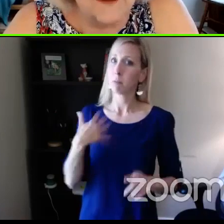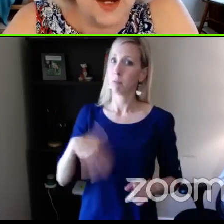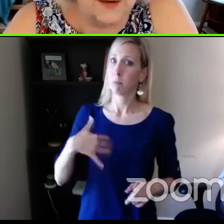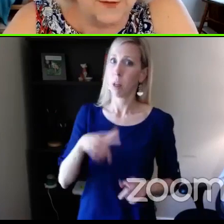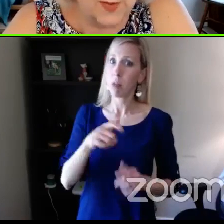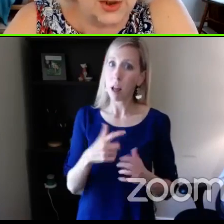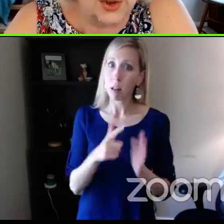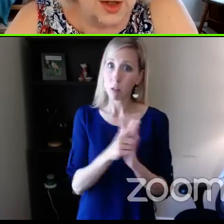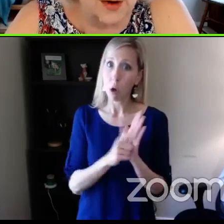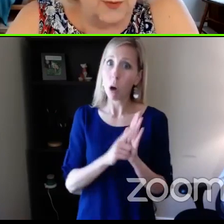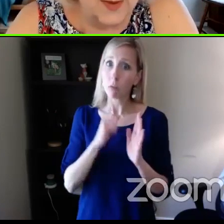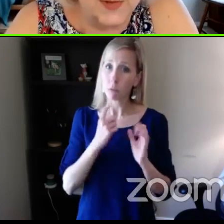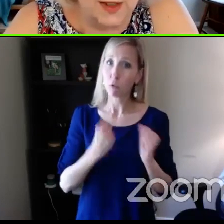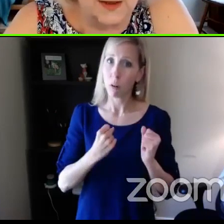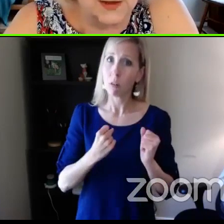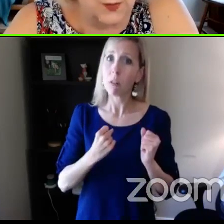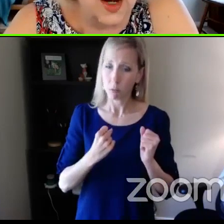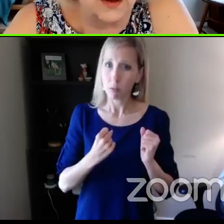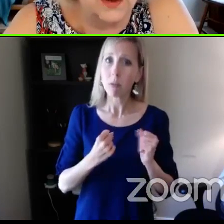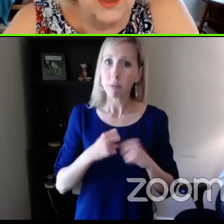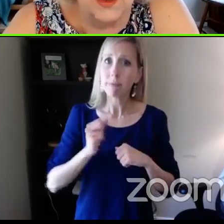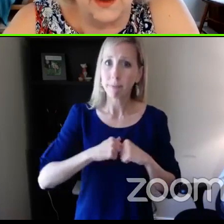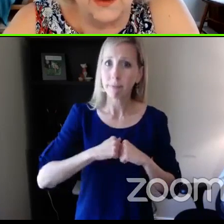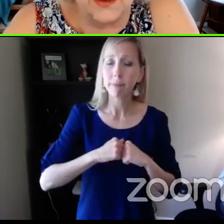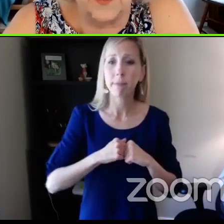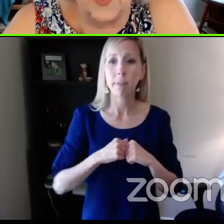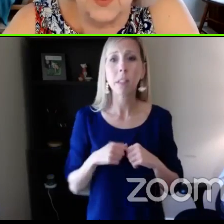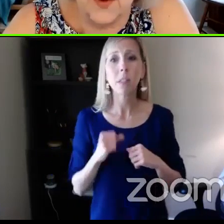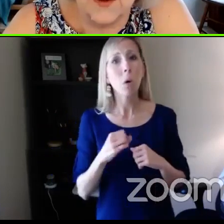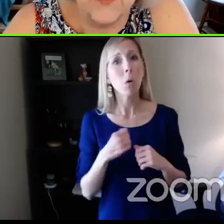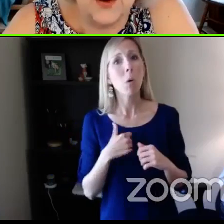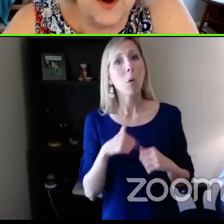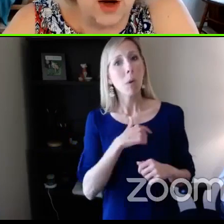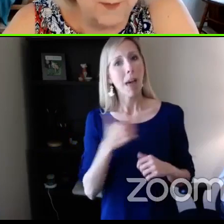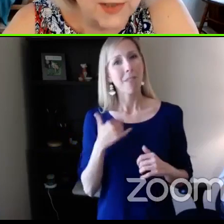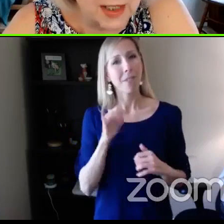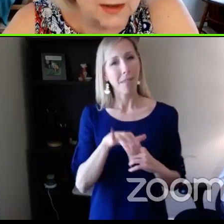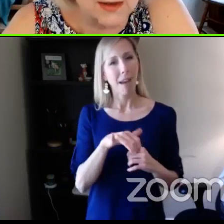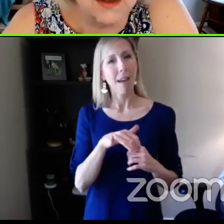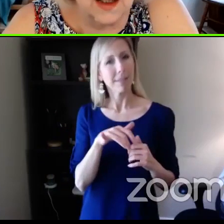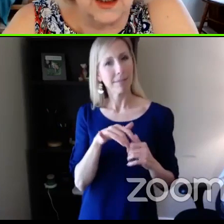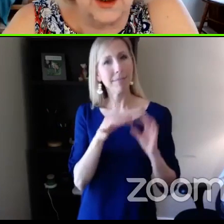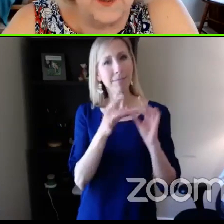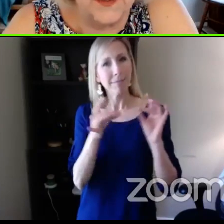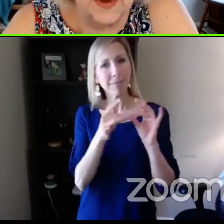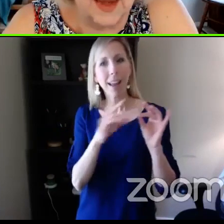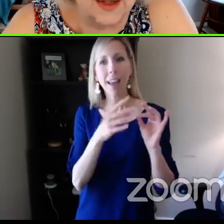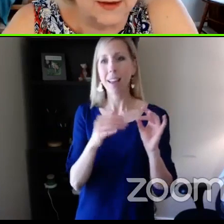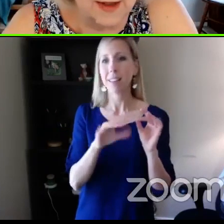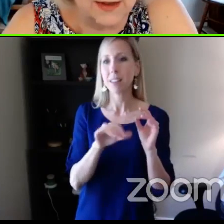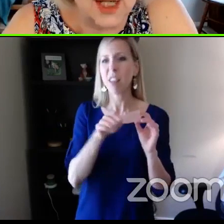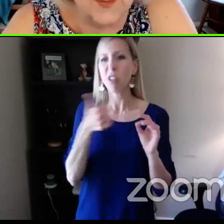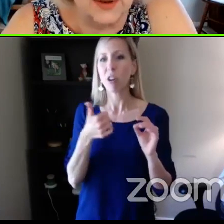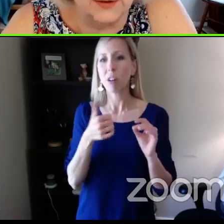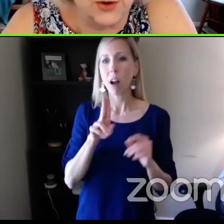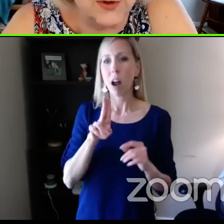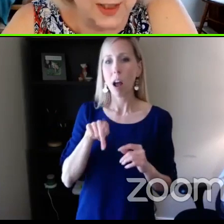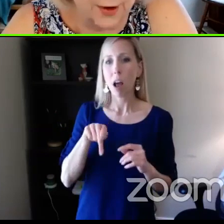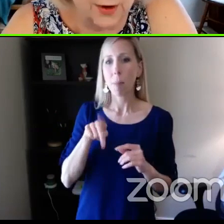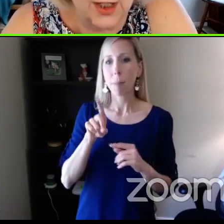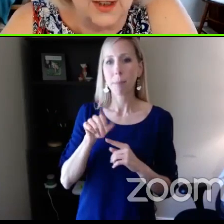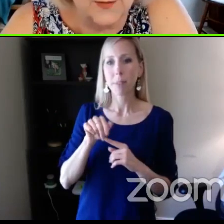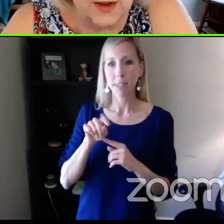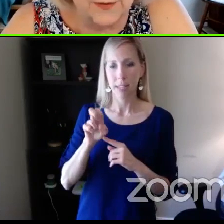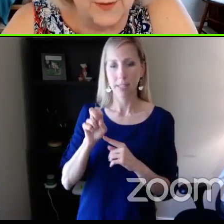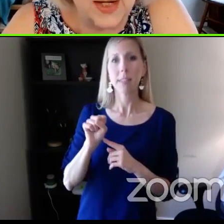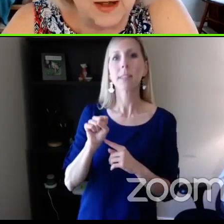we have that information on our website as well. And quite a few of our updates, that topical